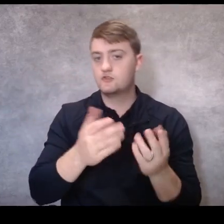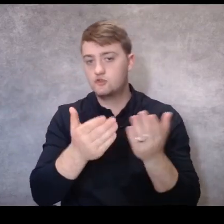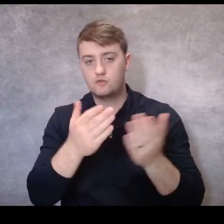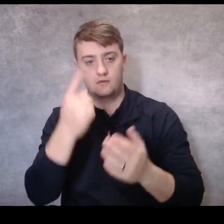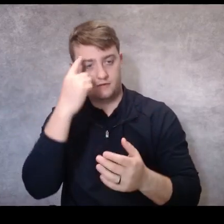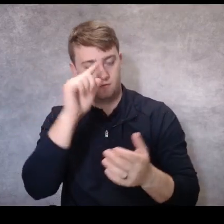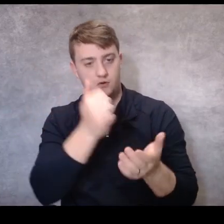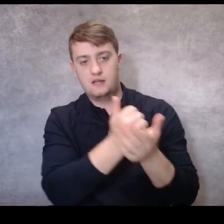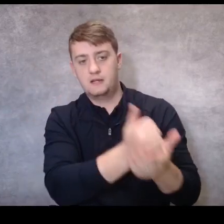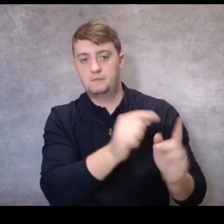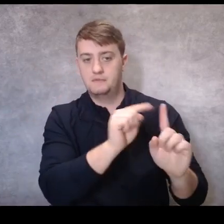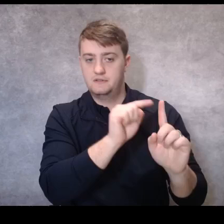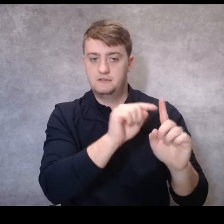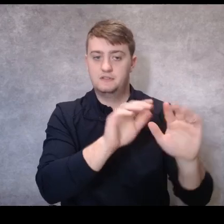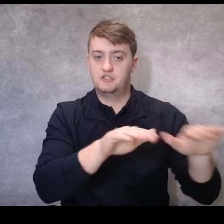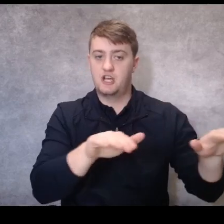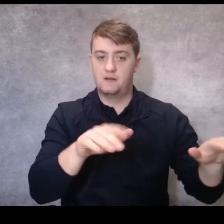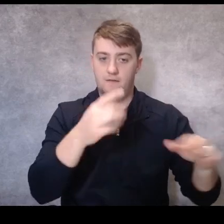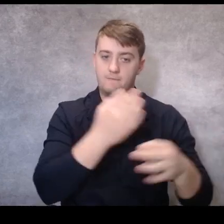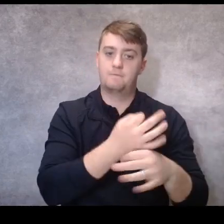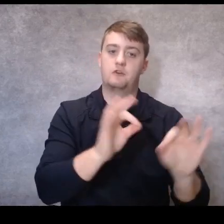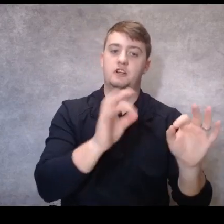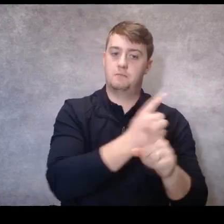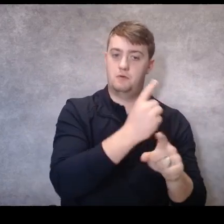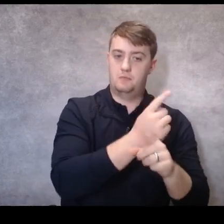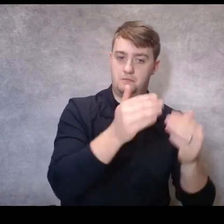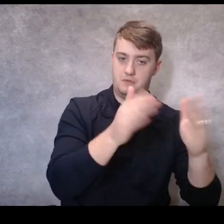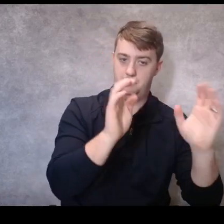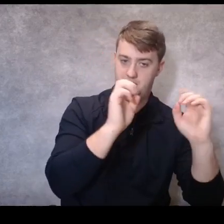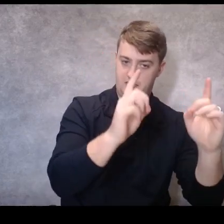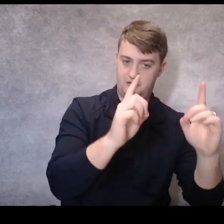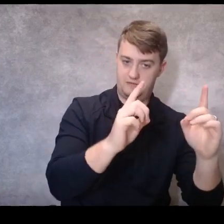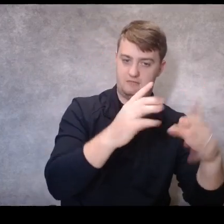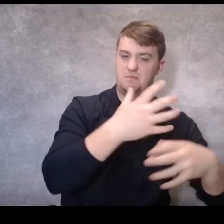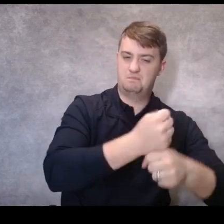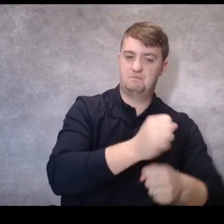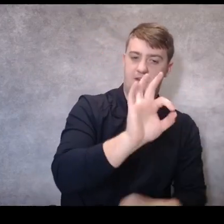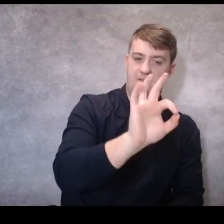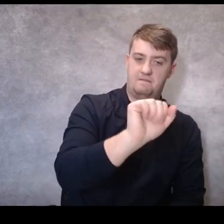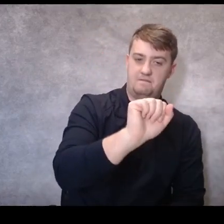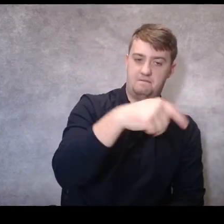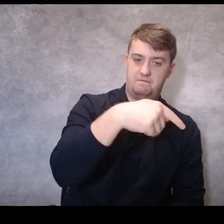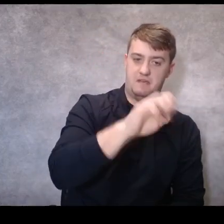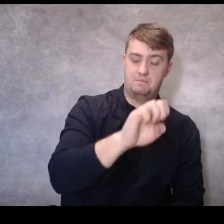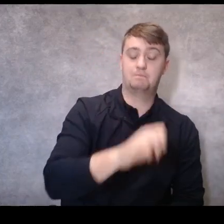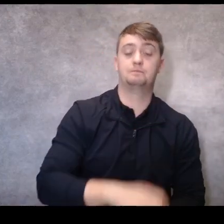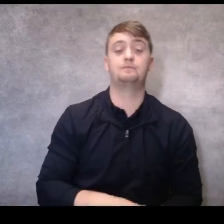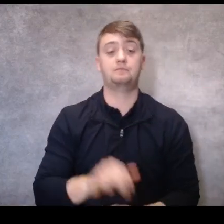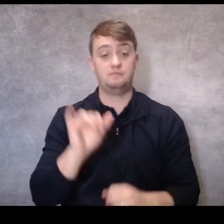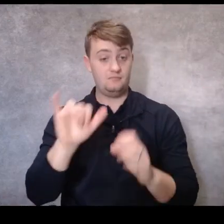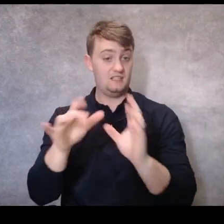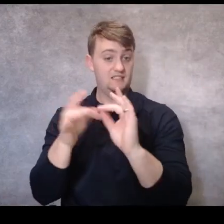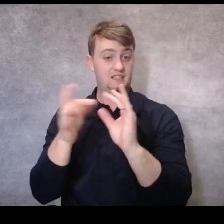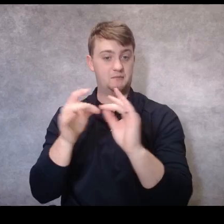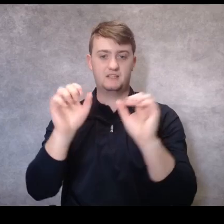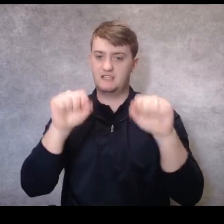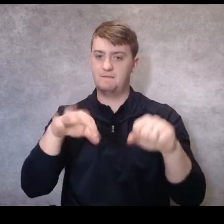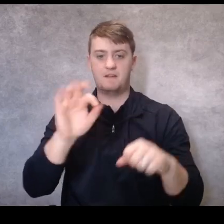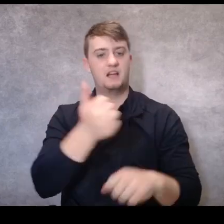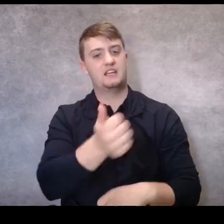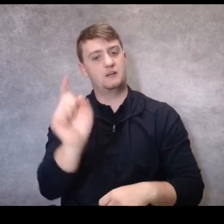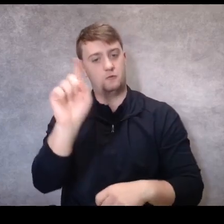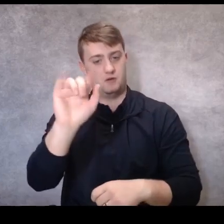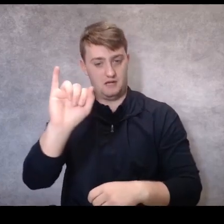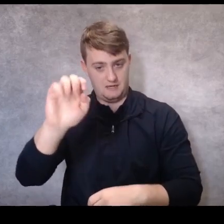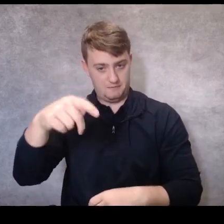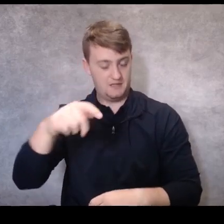service to assist the child in receiving a free appropriate public education, or FAPE. This statement can be